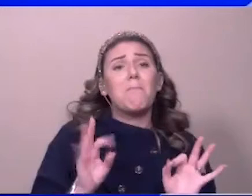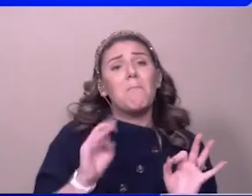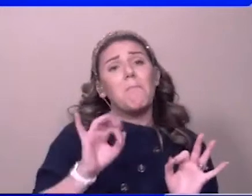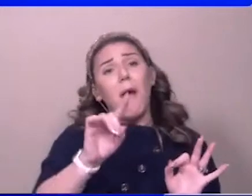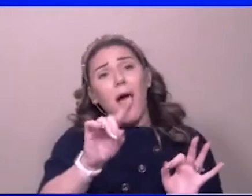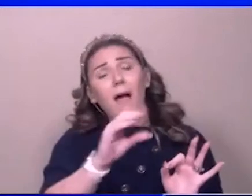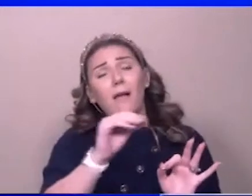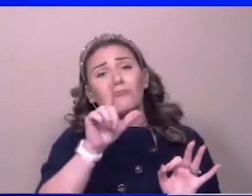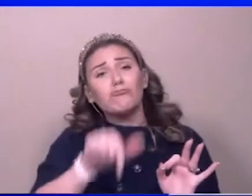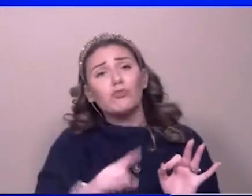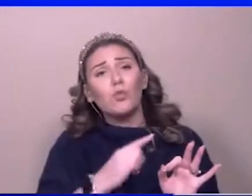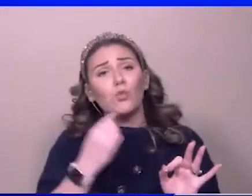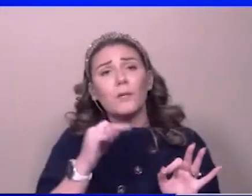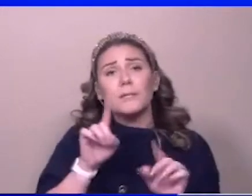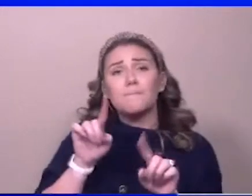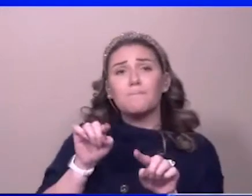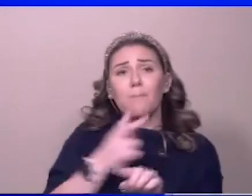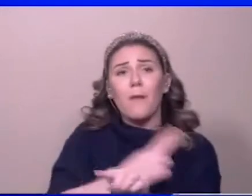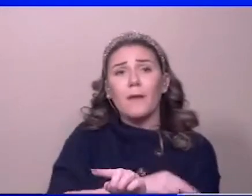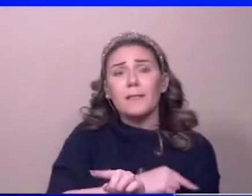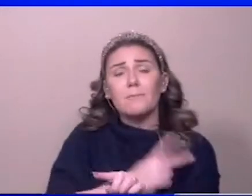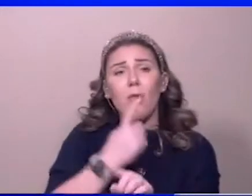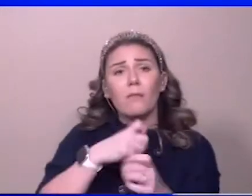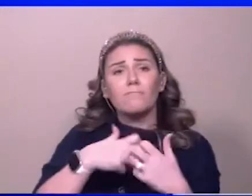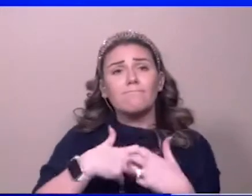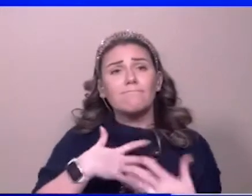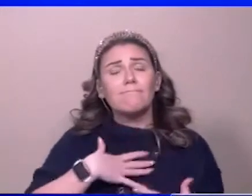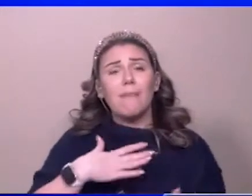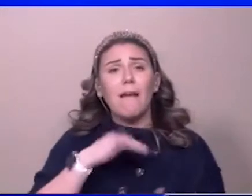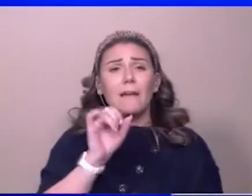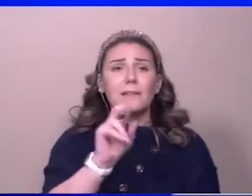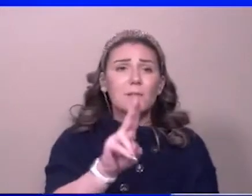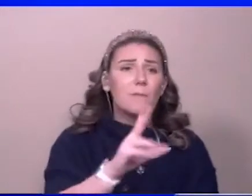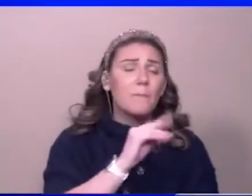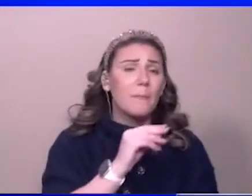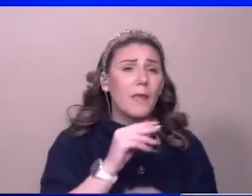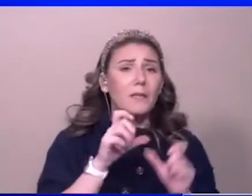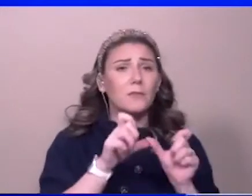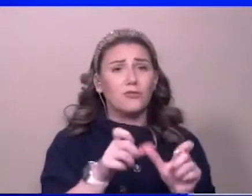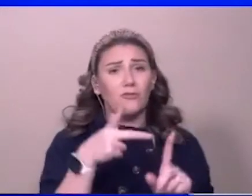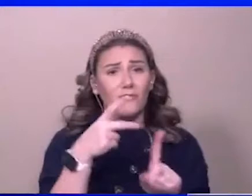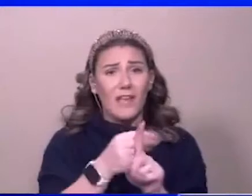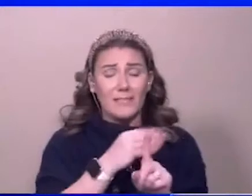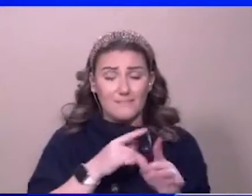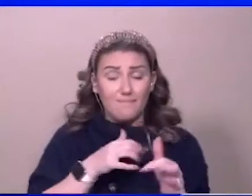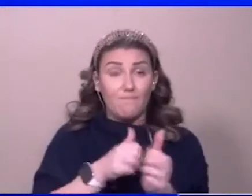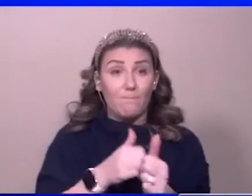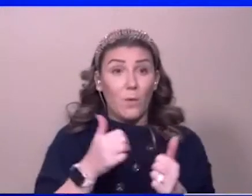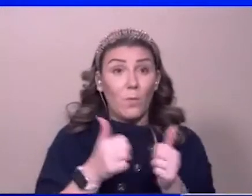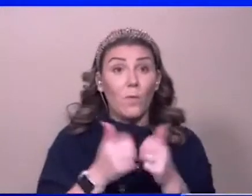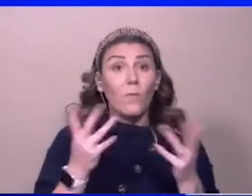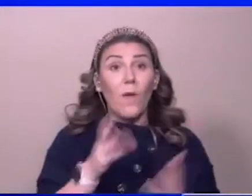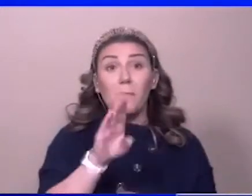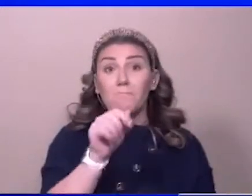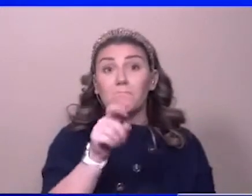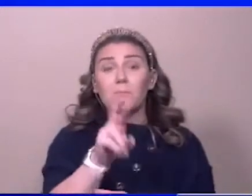lower risk of going to the hospital and going to the ICU. And by continuing to vaccinate and stay up to date with those boosters, you will reduce your risk of having to go to